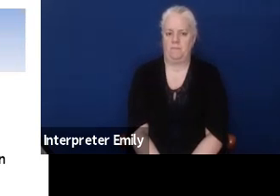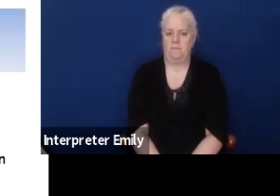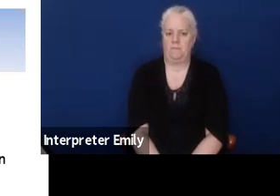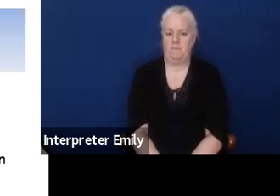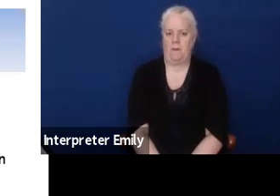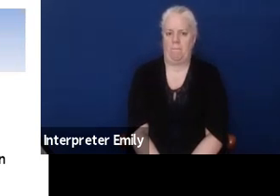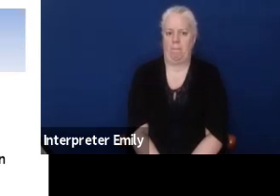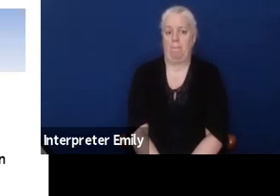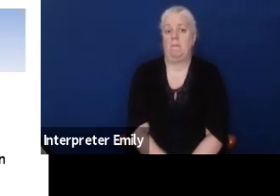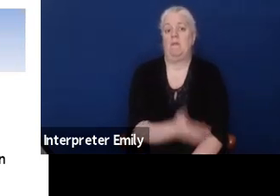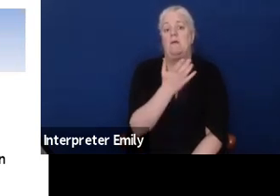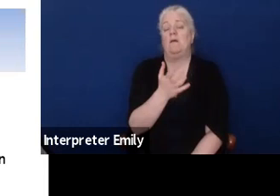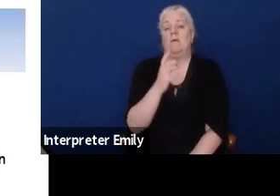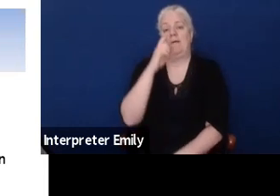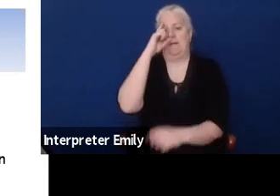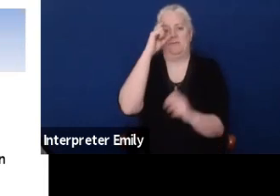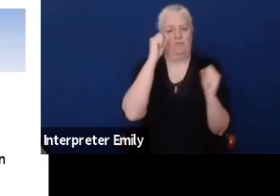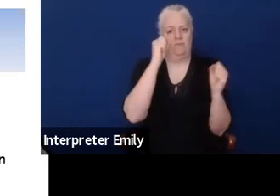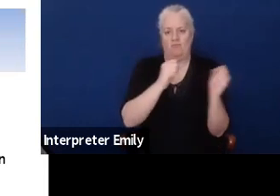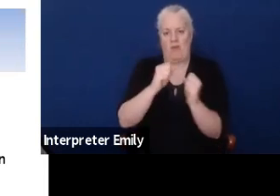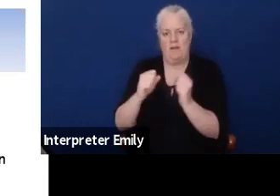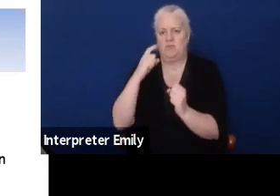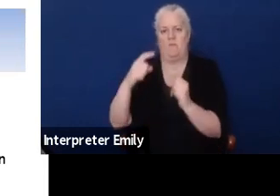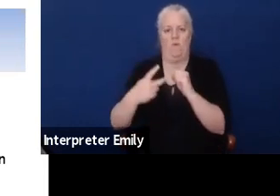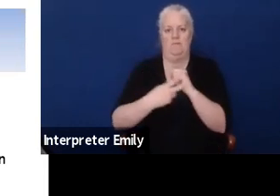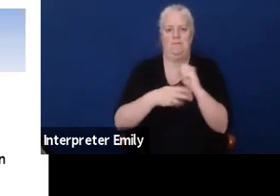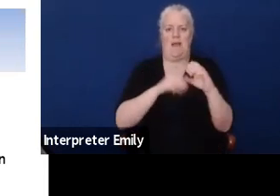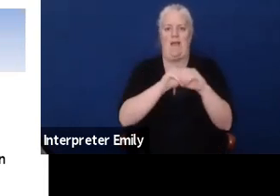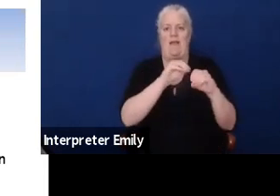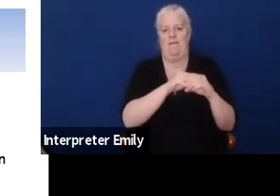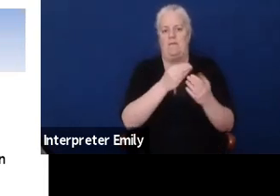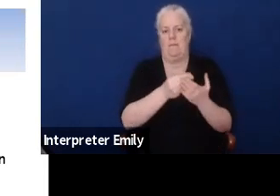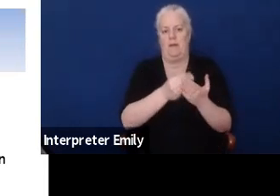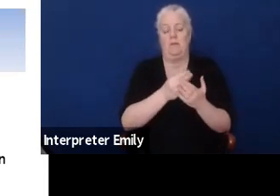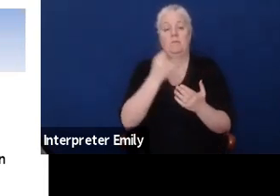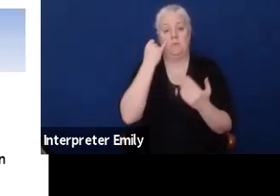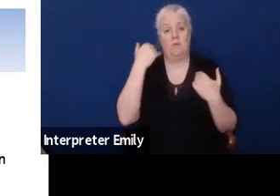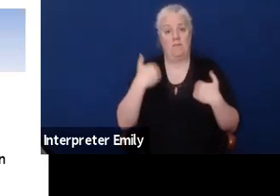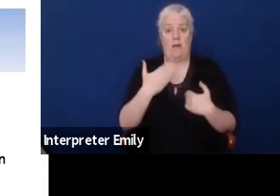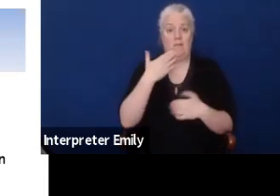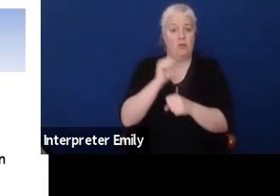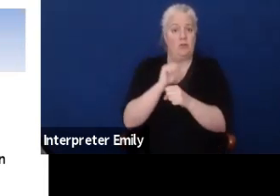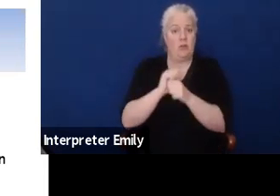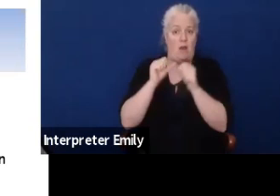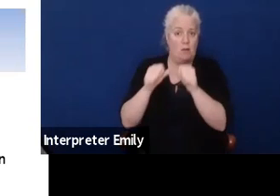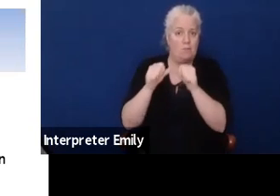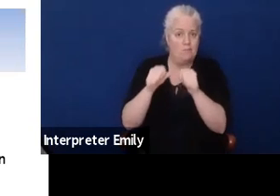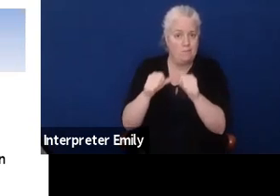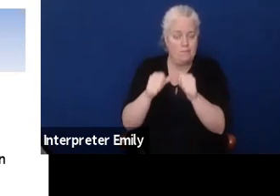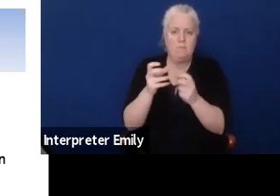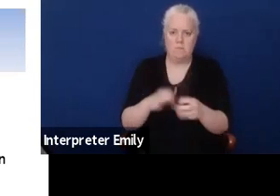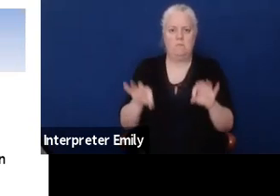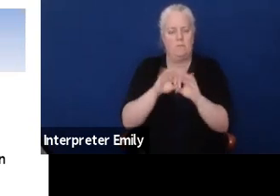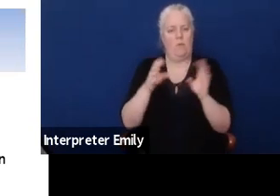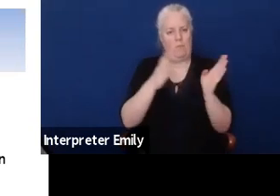So saving strategies. So after you are having a steady job, you need to plan for your retirement. This can be through